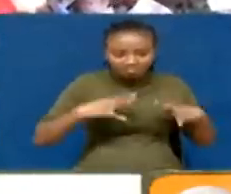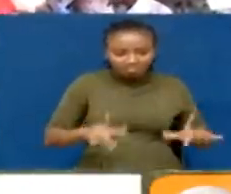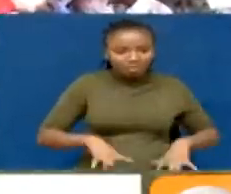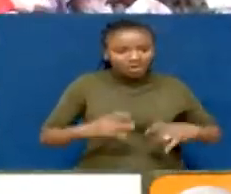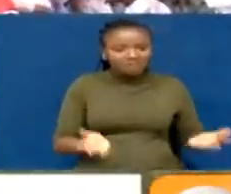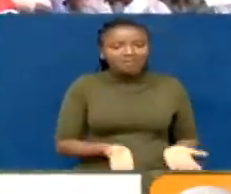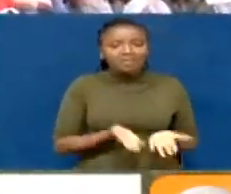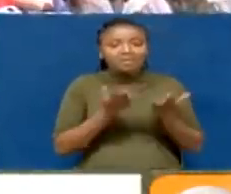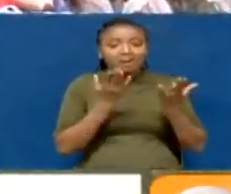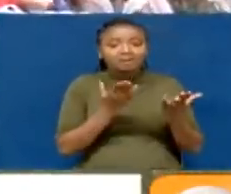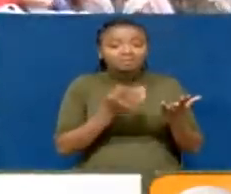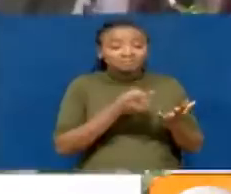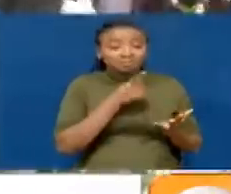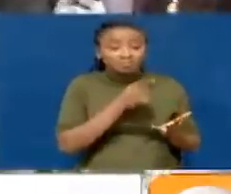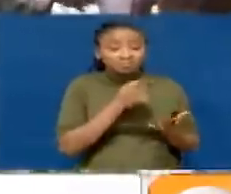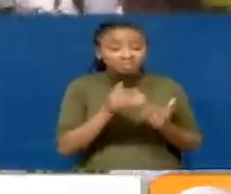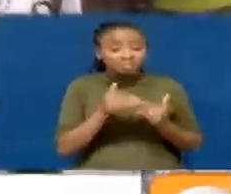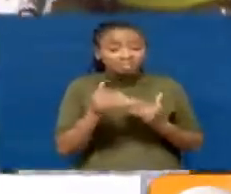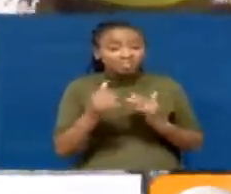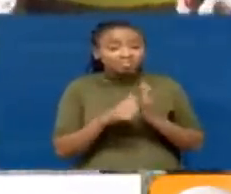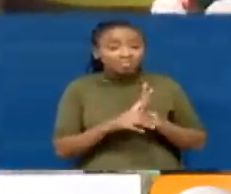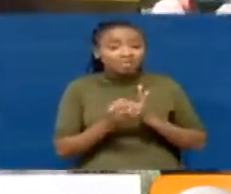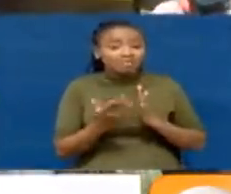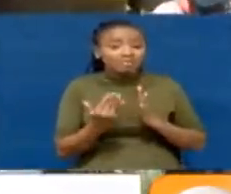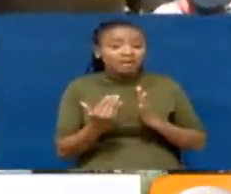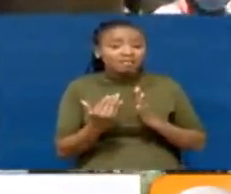statements now bound to stir controversy as the race to